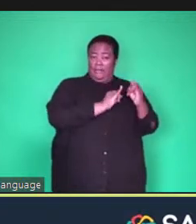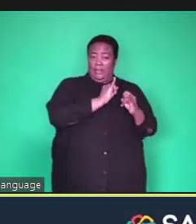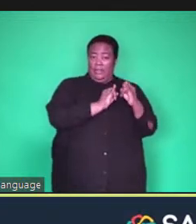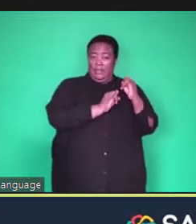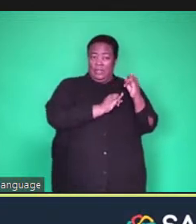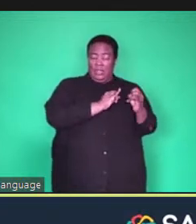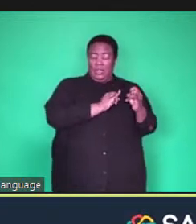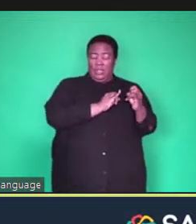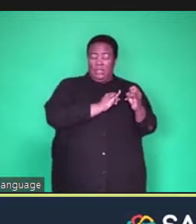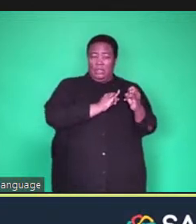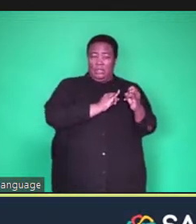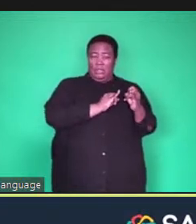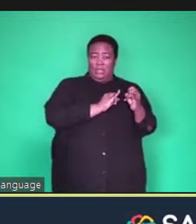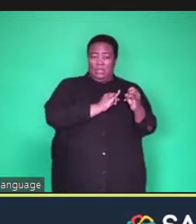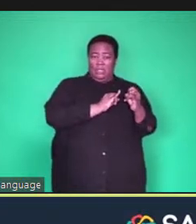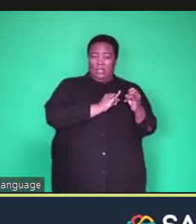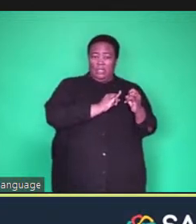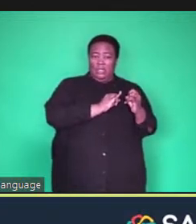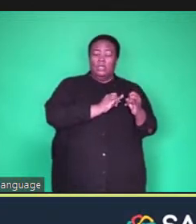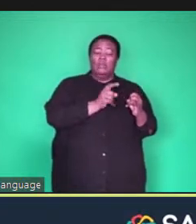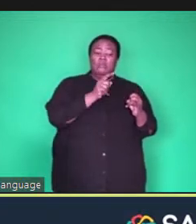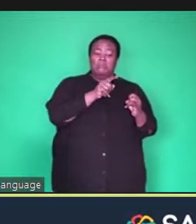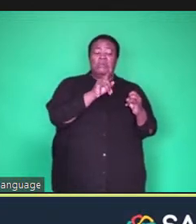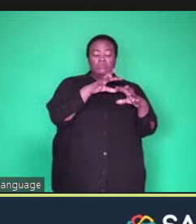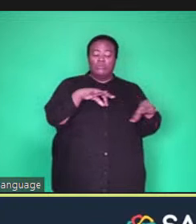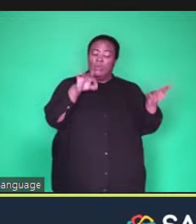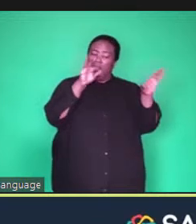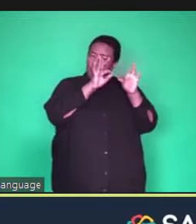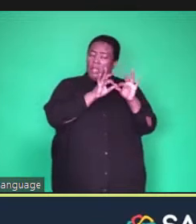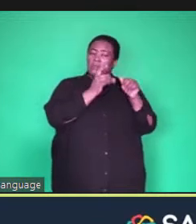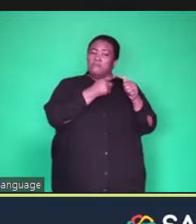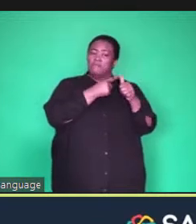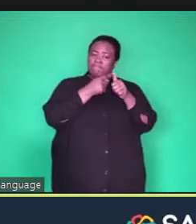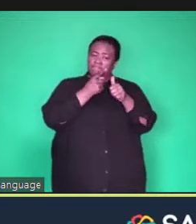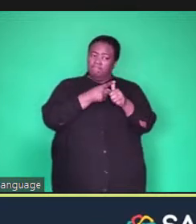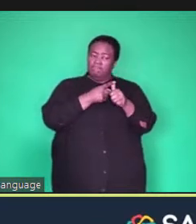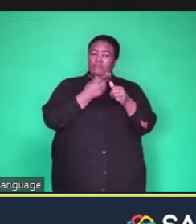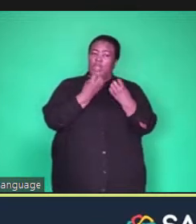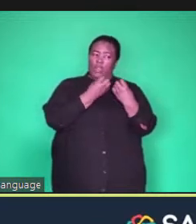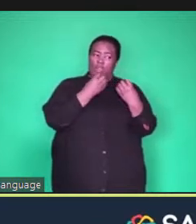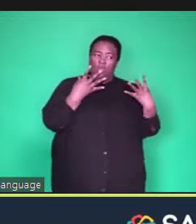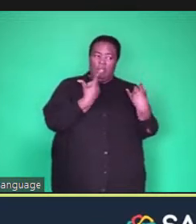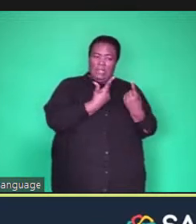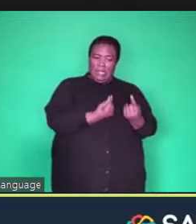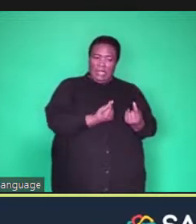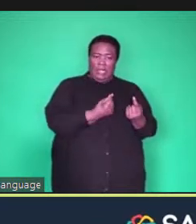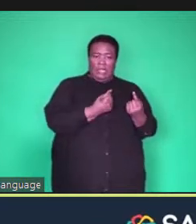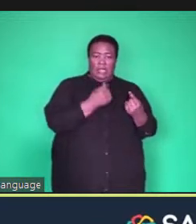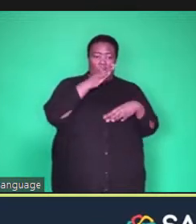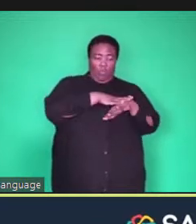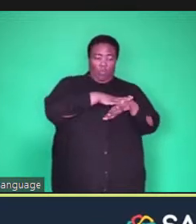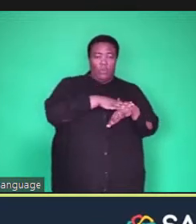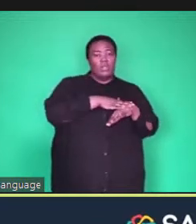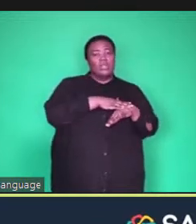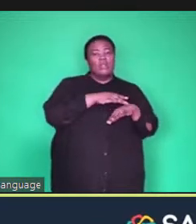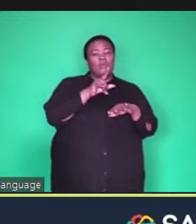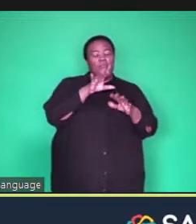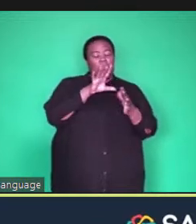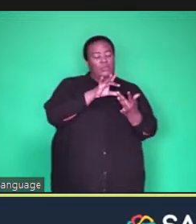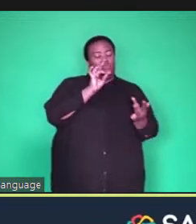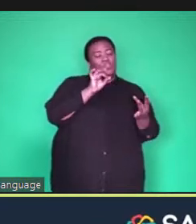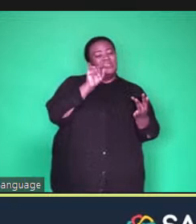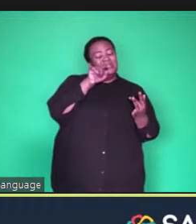and valued census. Much has been done on it. And so I've chosen this one to help us